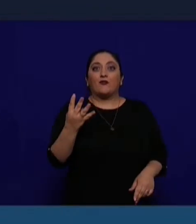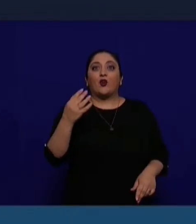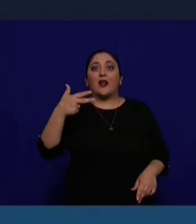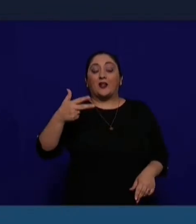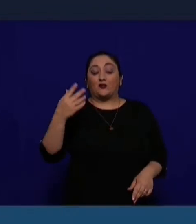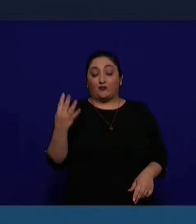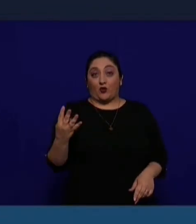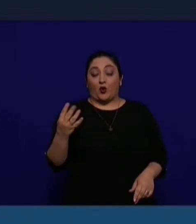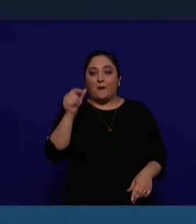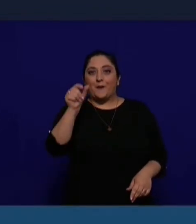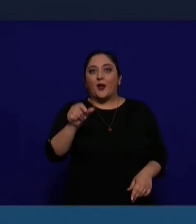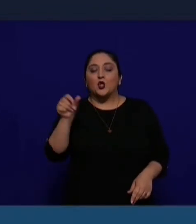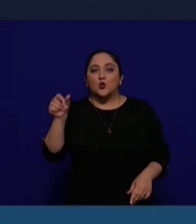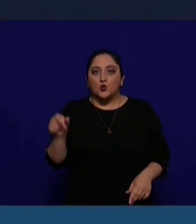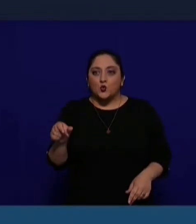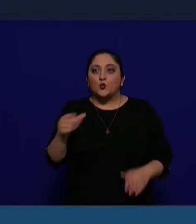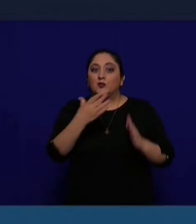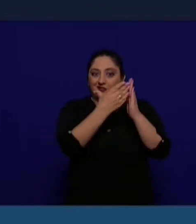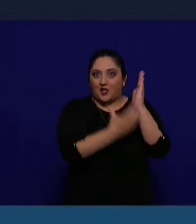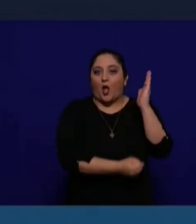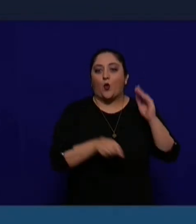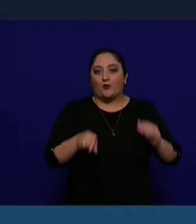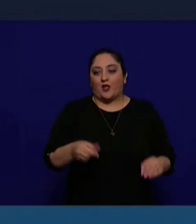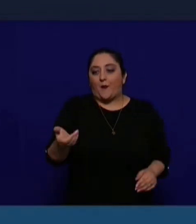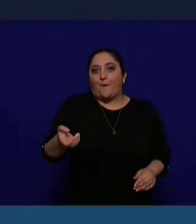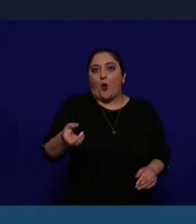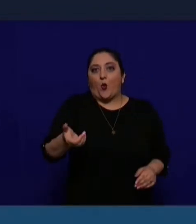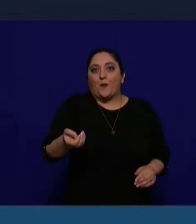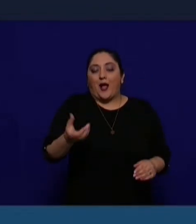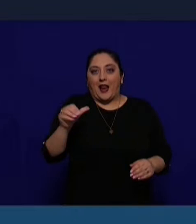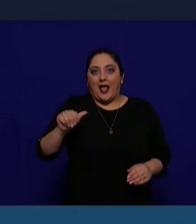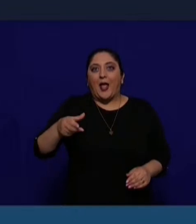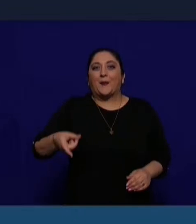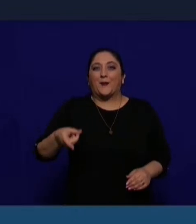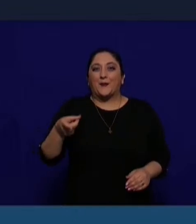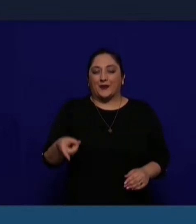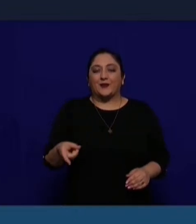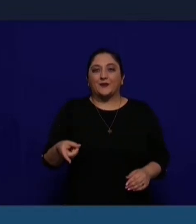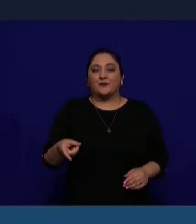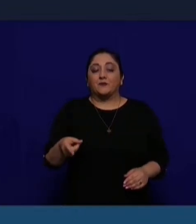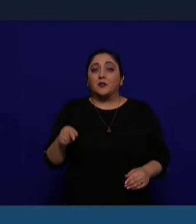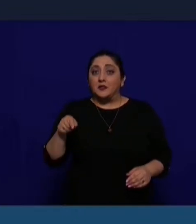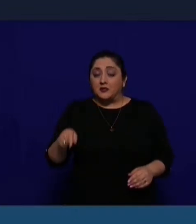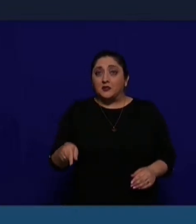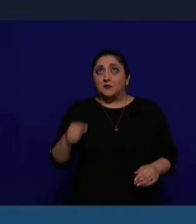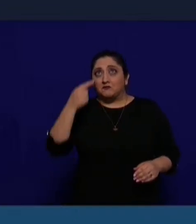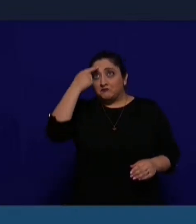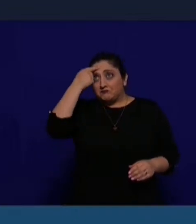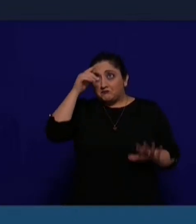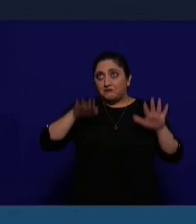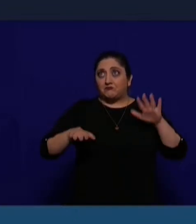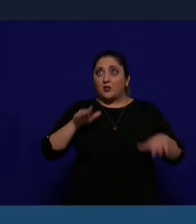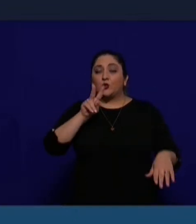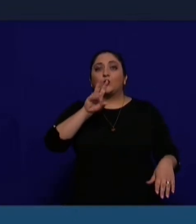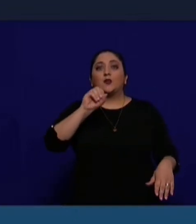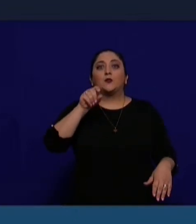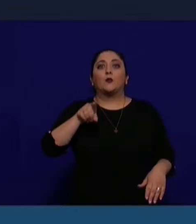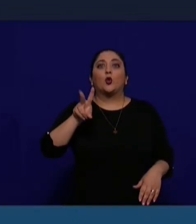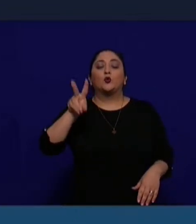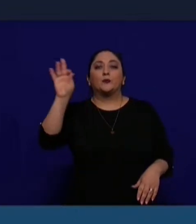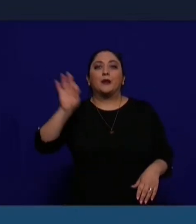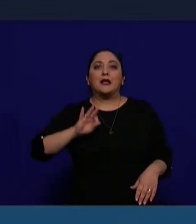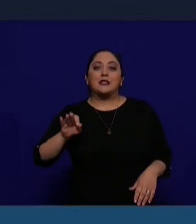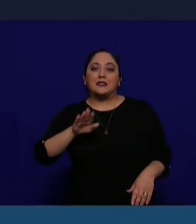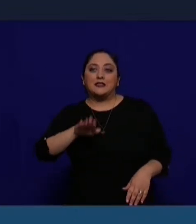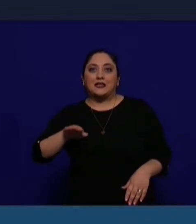97,484 persuni li iddownloadjaw l-app fuq il-mobile tagħhom li hija ekwivalenti għal 20.2%